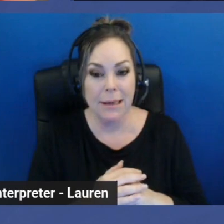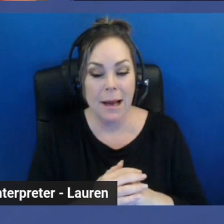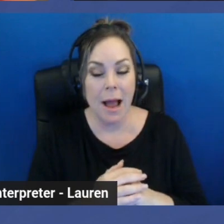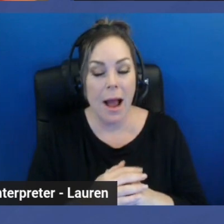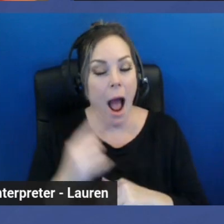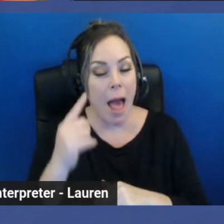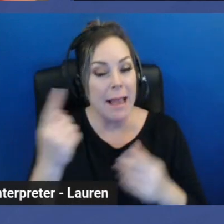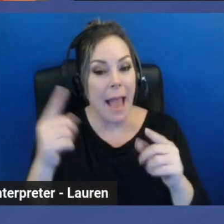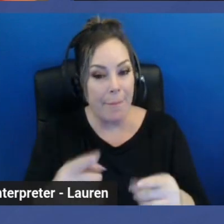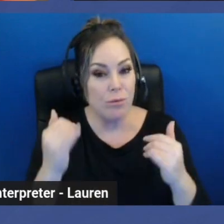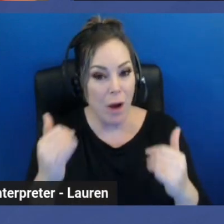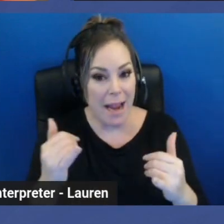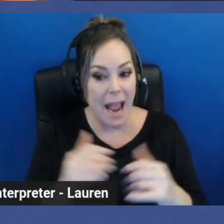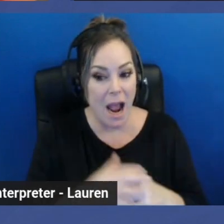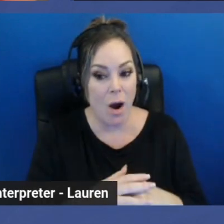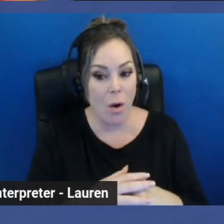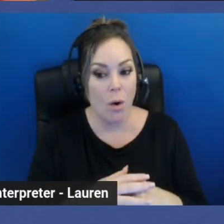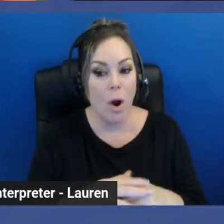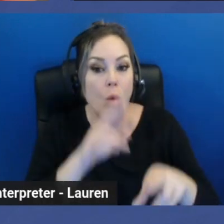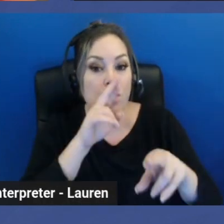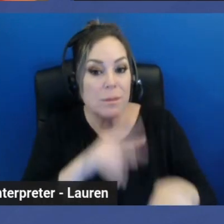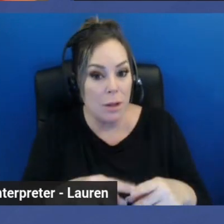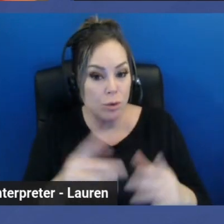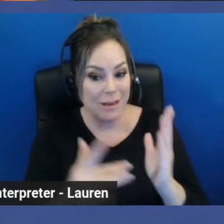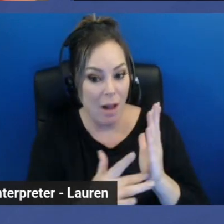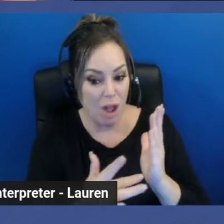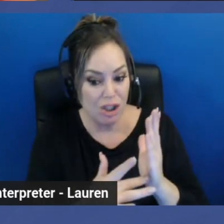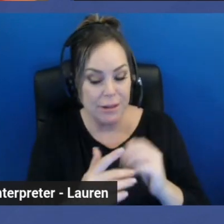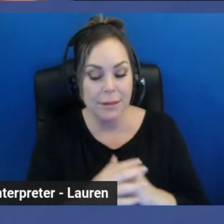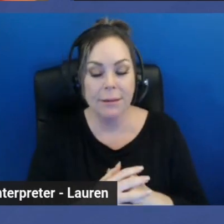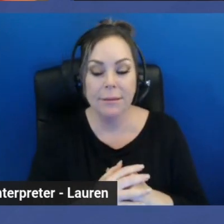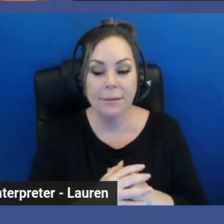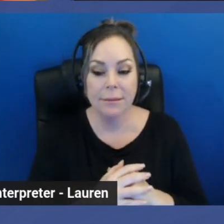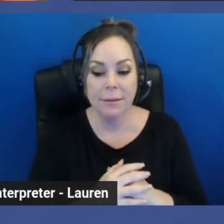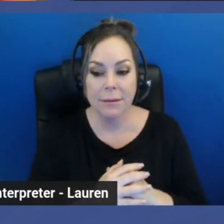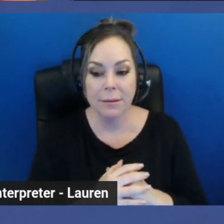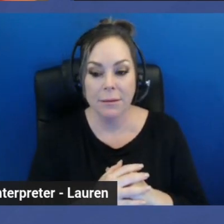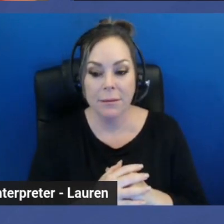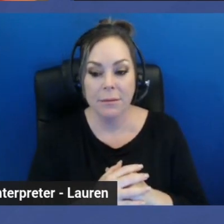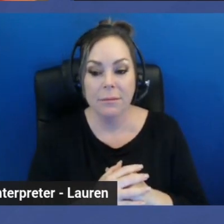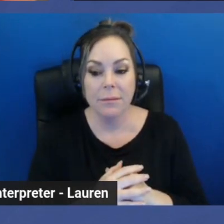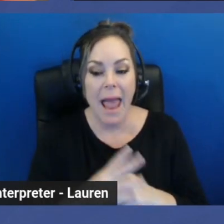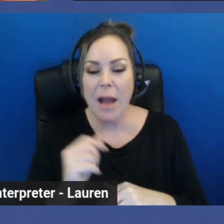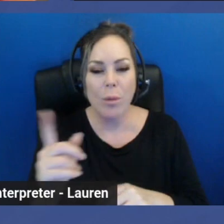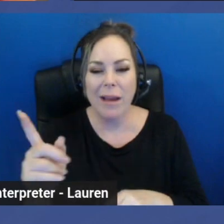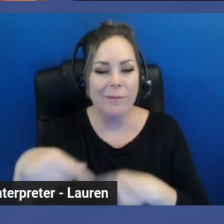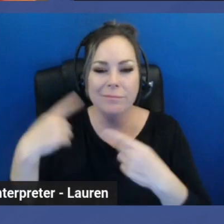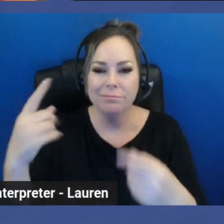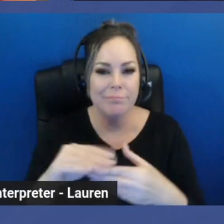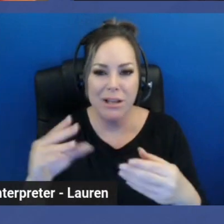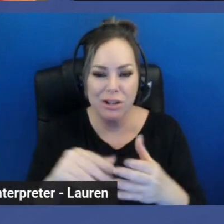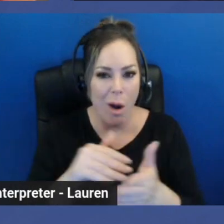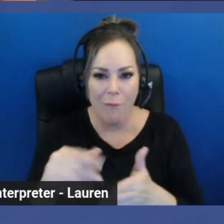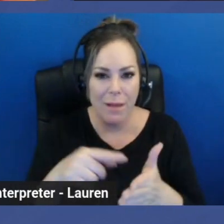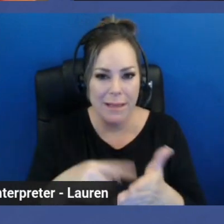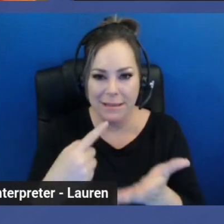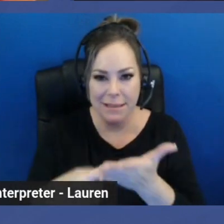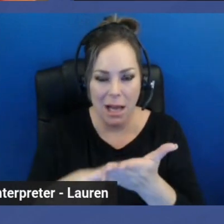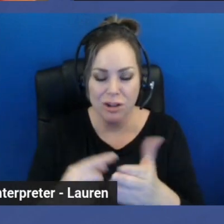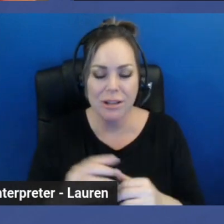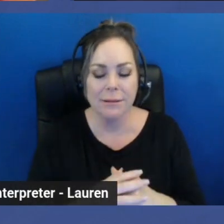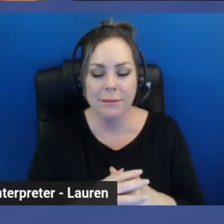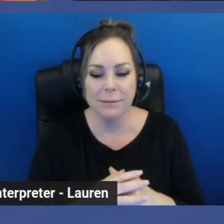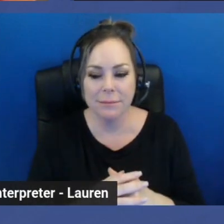that I think is happening now in response to technology is what's been mentioned throughout, this discussion is this allowing,